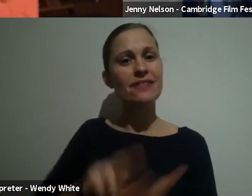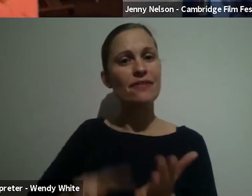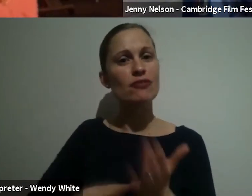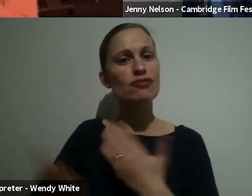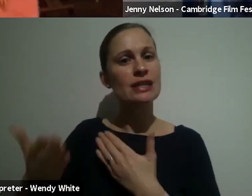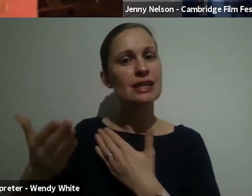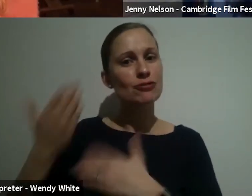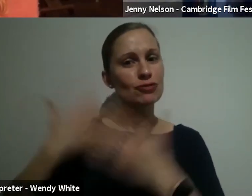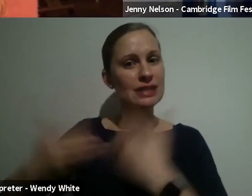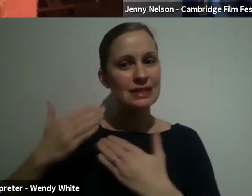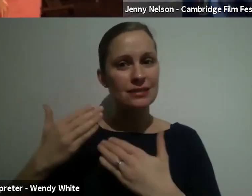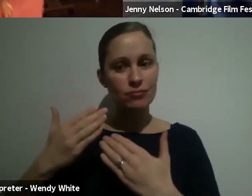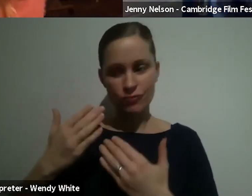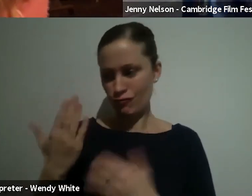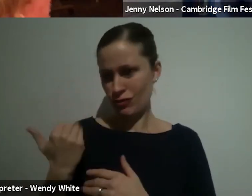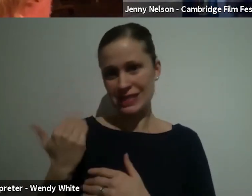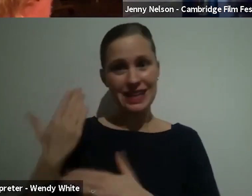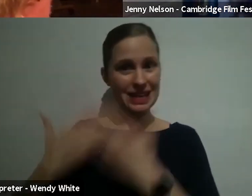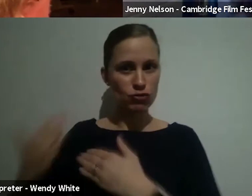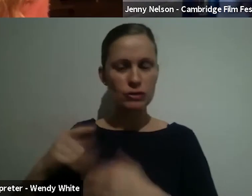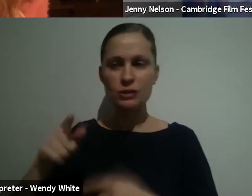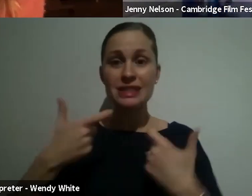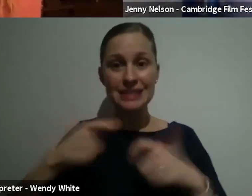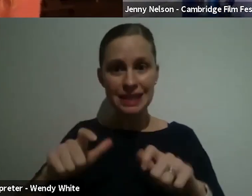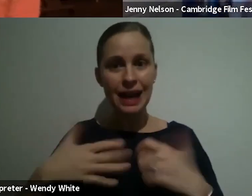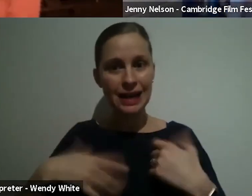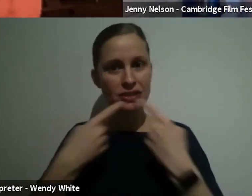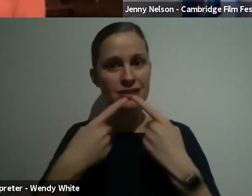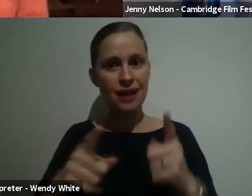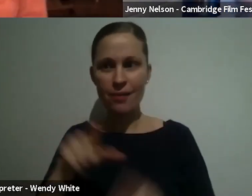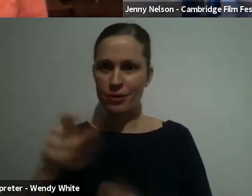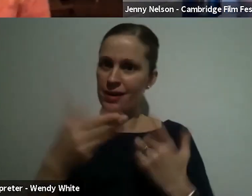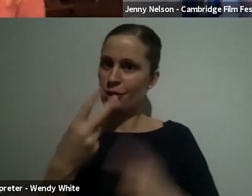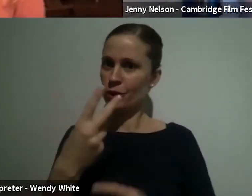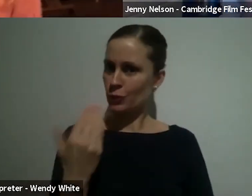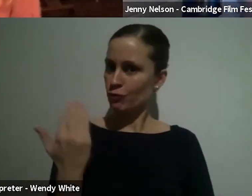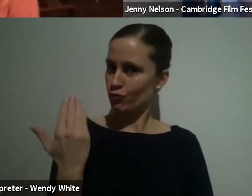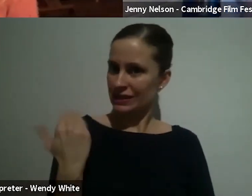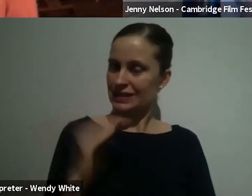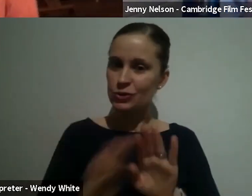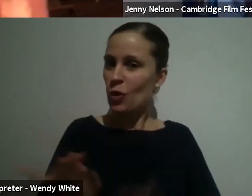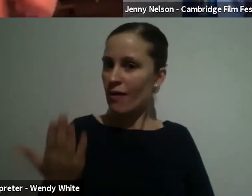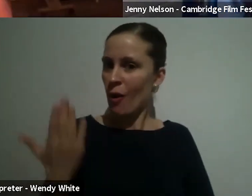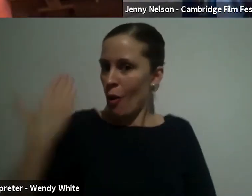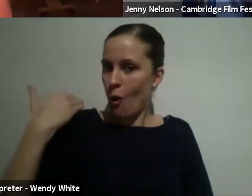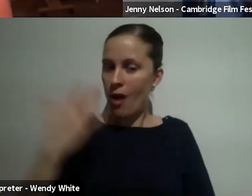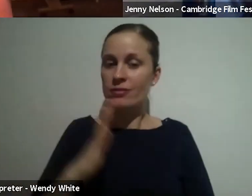need to be being told, because it's actually quite shocking that it's still so recent that, you know,